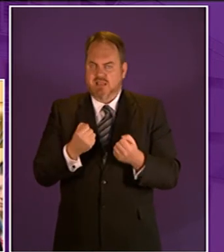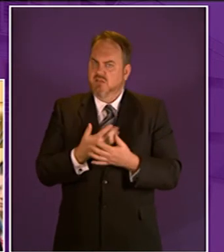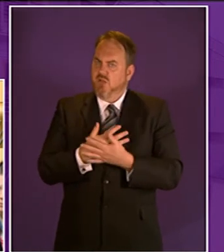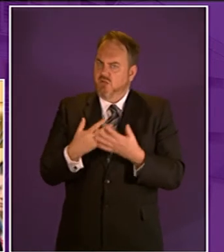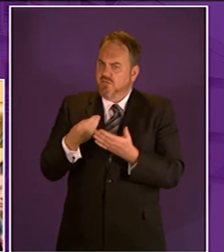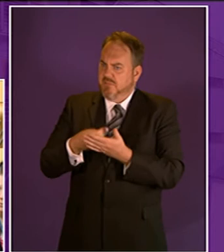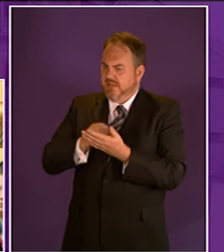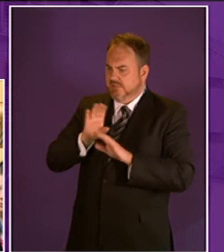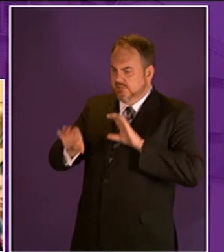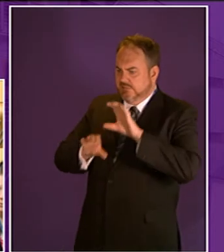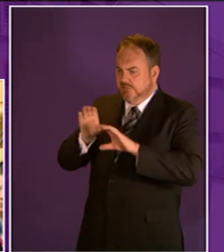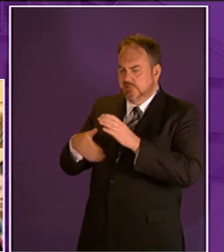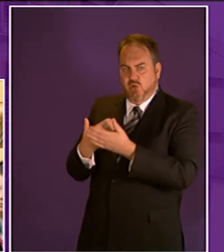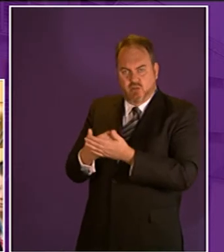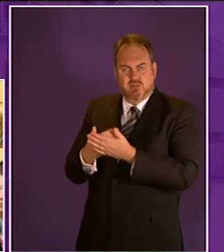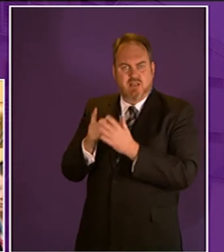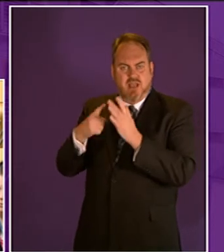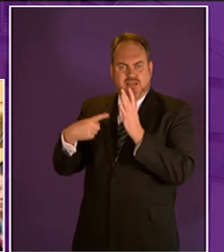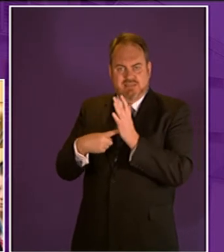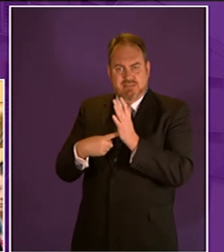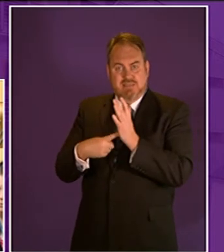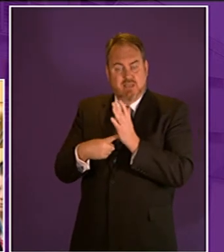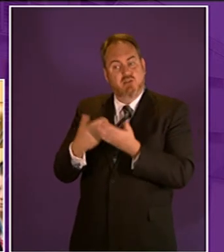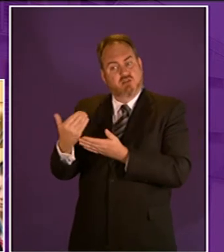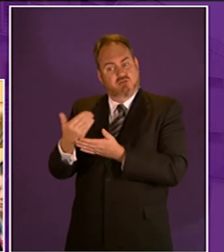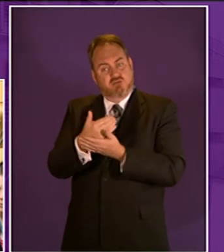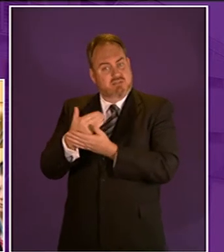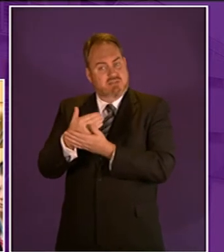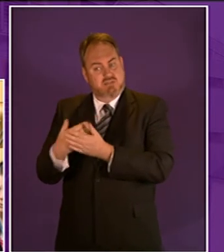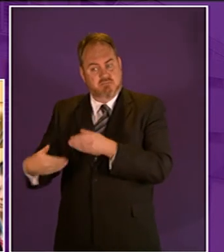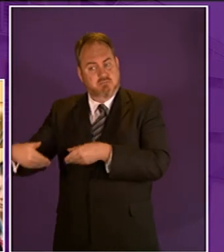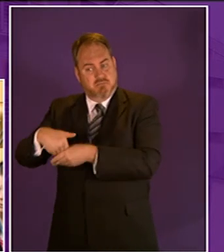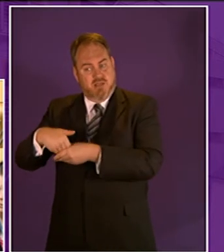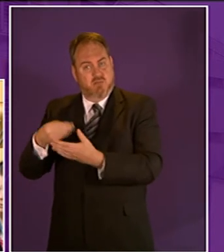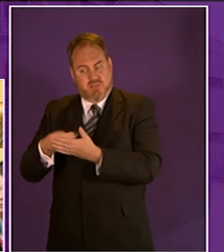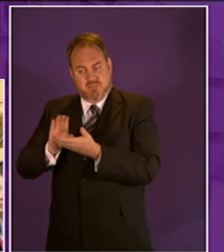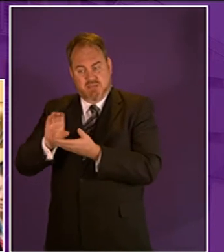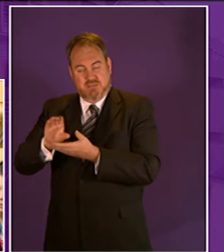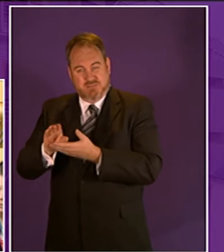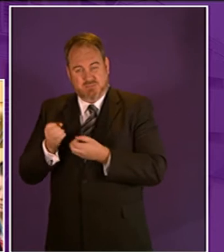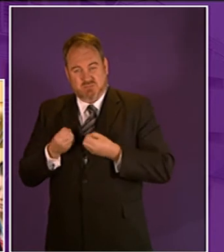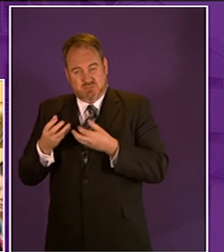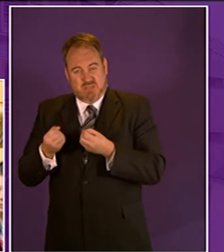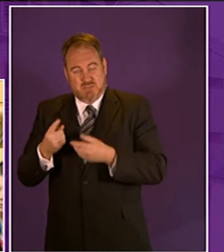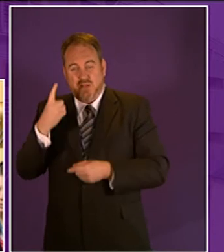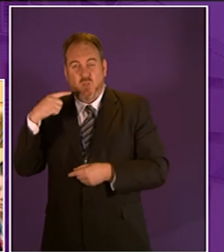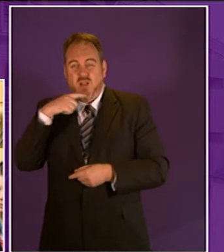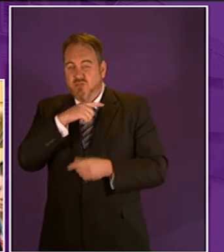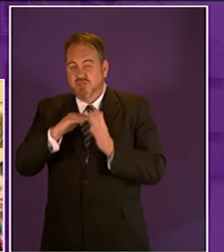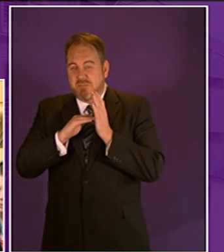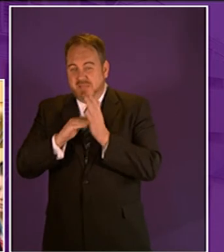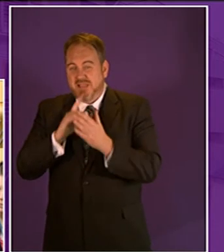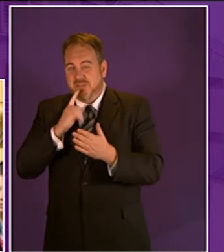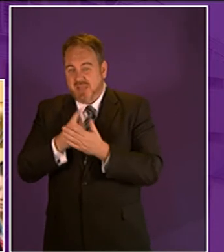IT, of which, of course, cybersecurity is a key element. The Scottish Government invests around £100 million each